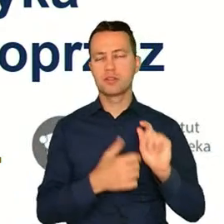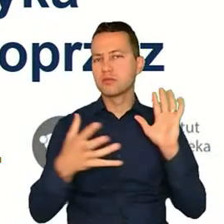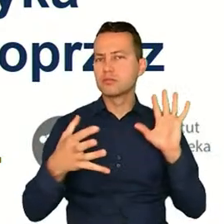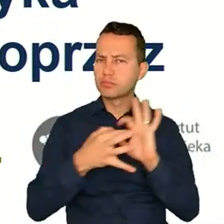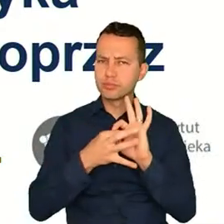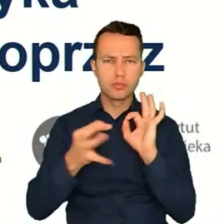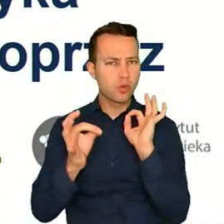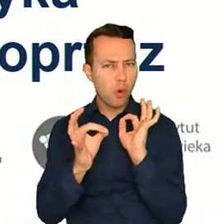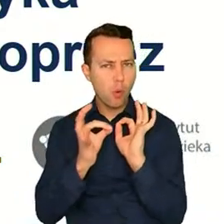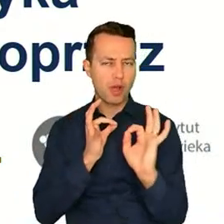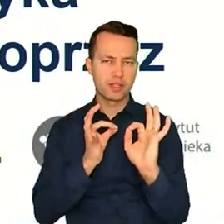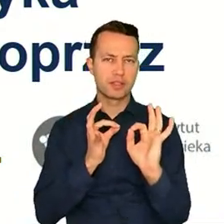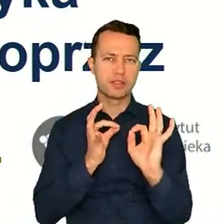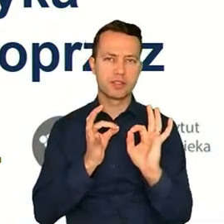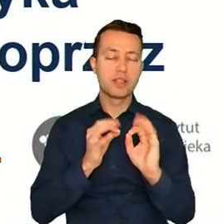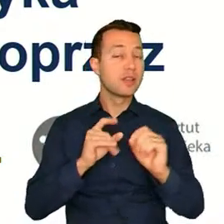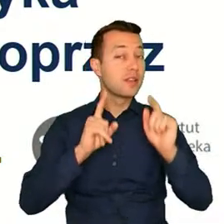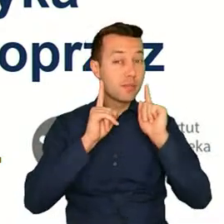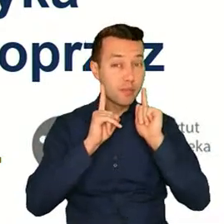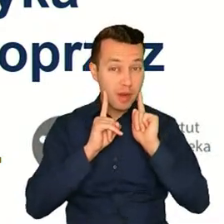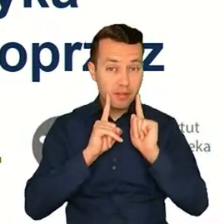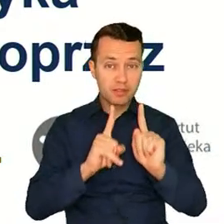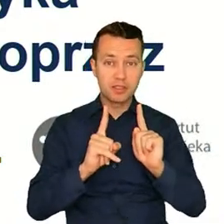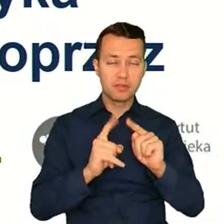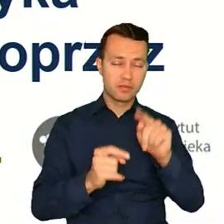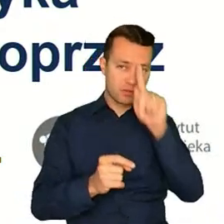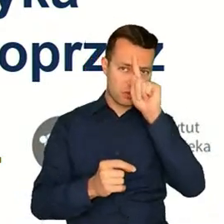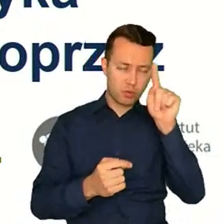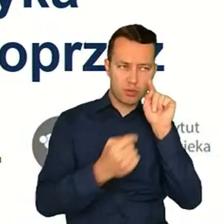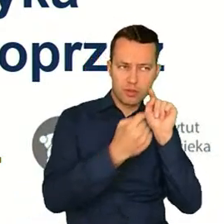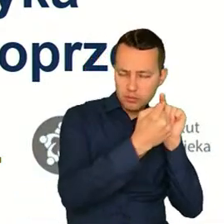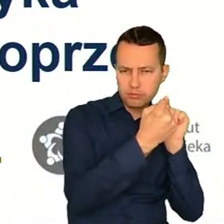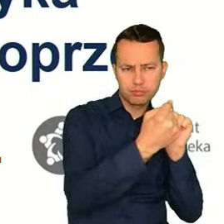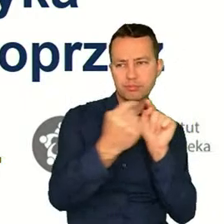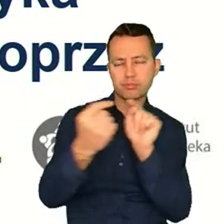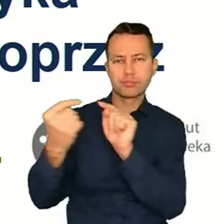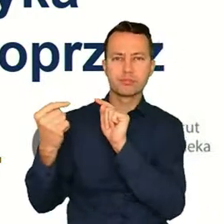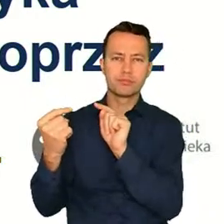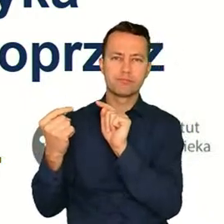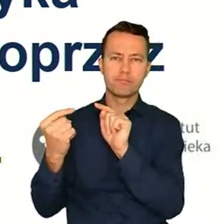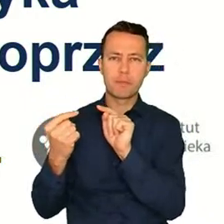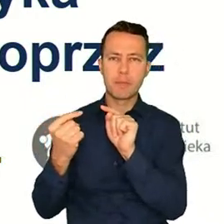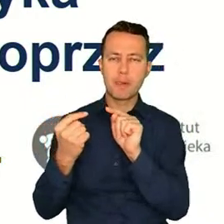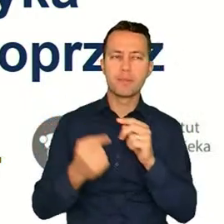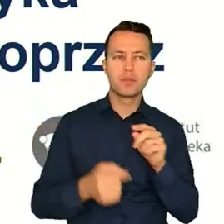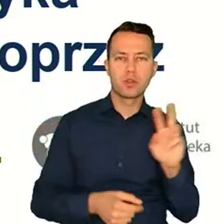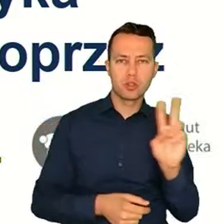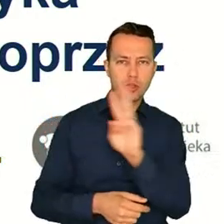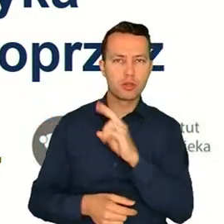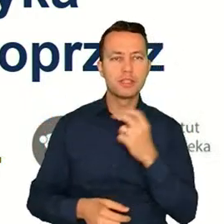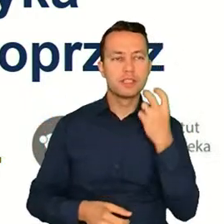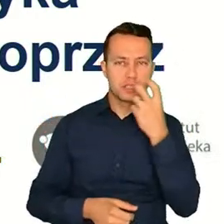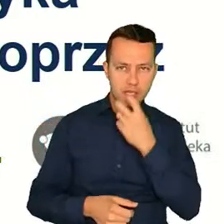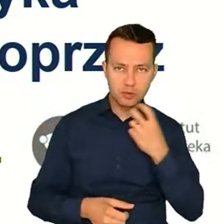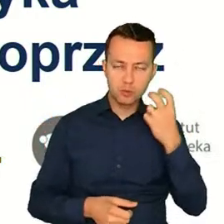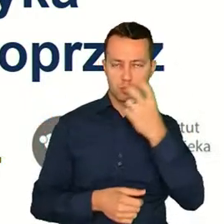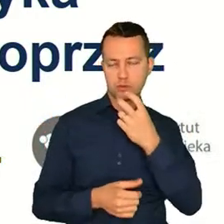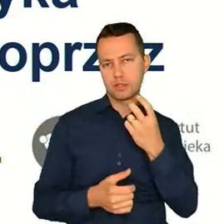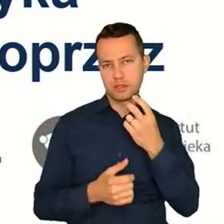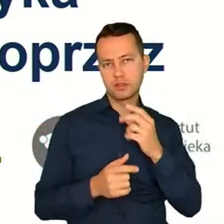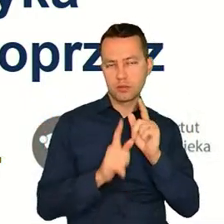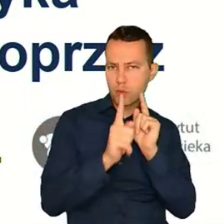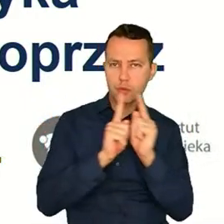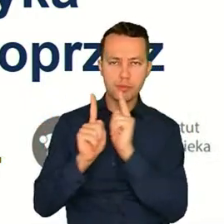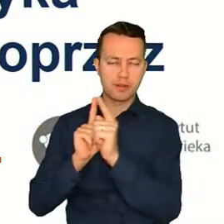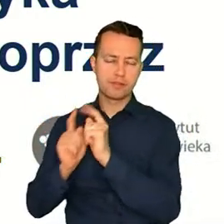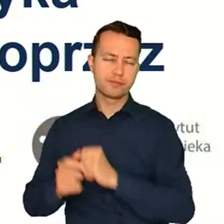connected with detailed real dialogue with the stakeholders, with those around.